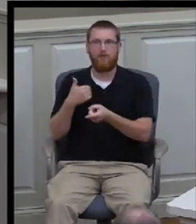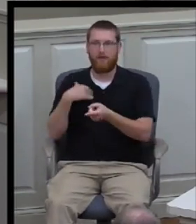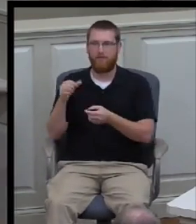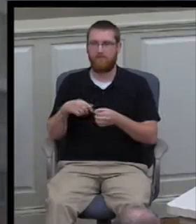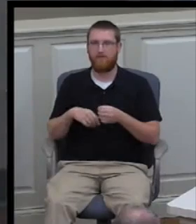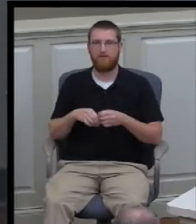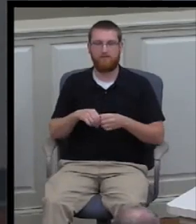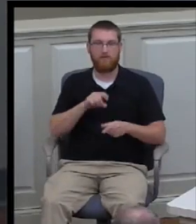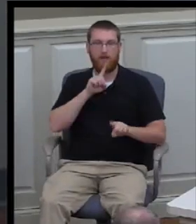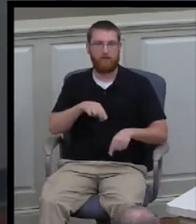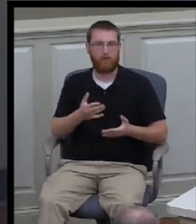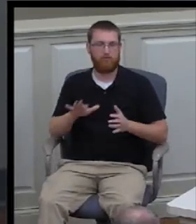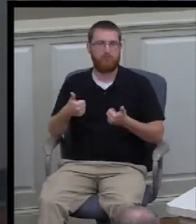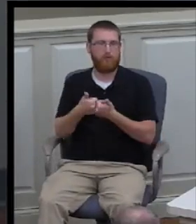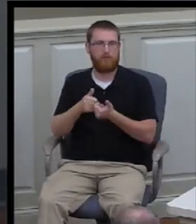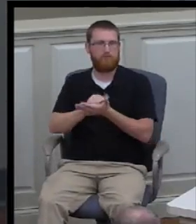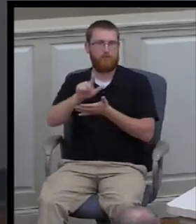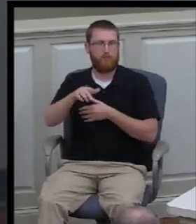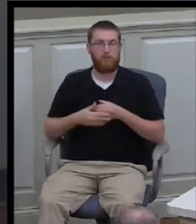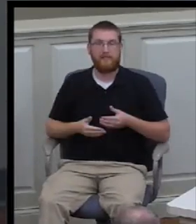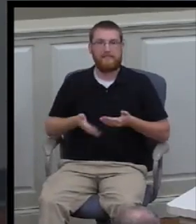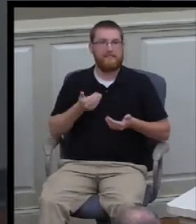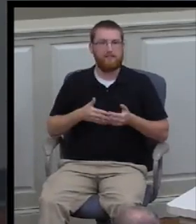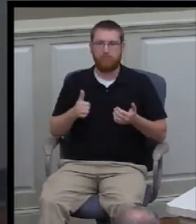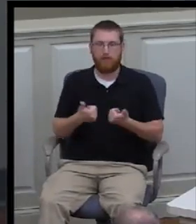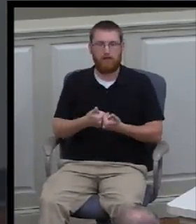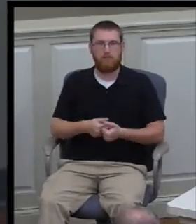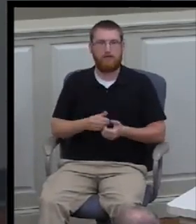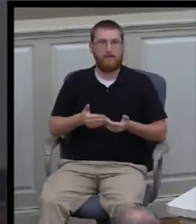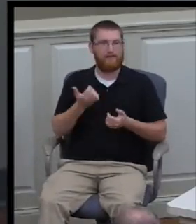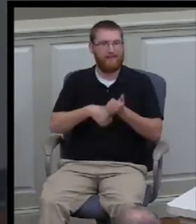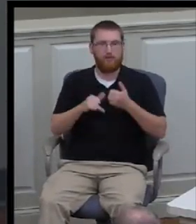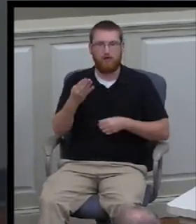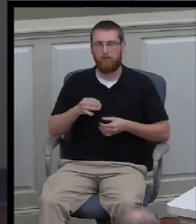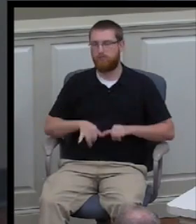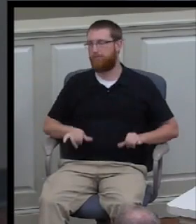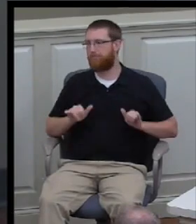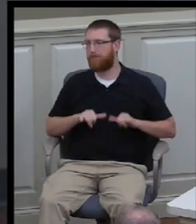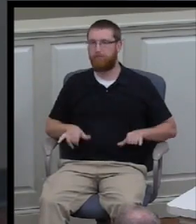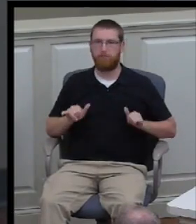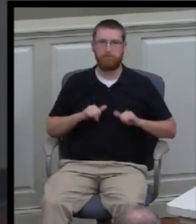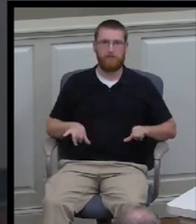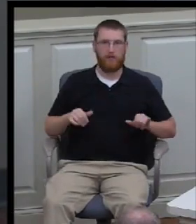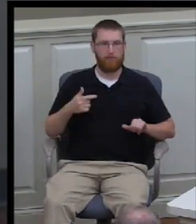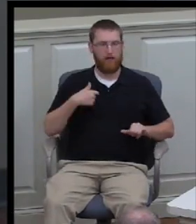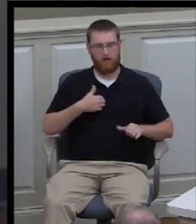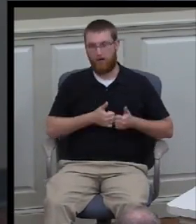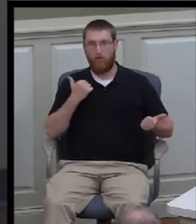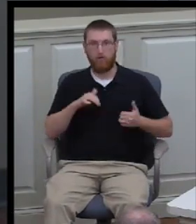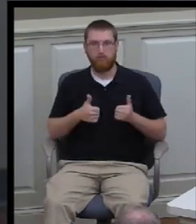answer is easy. Challenge. It's very easy in any job to get complacent. I am not one that'll shy away from